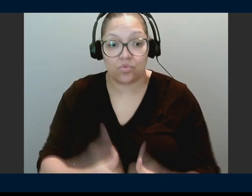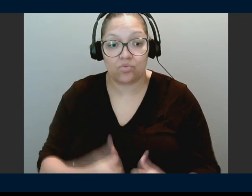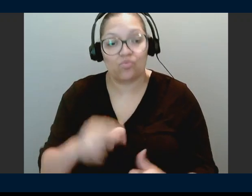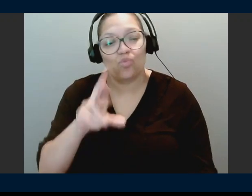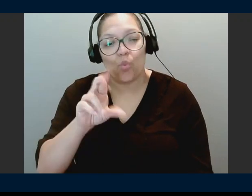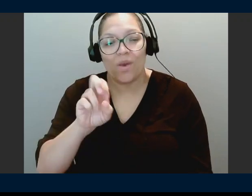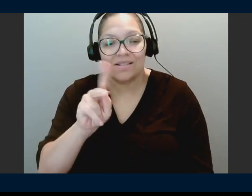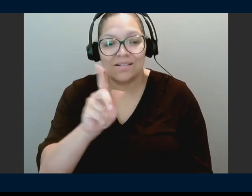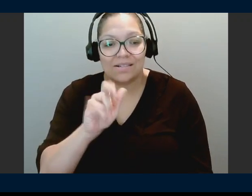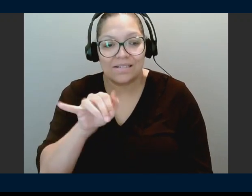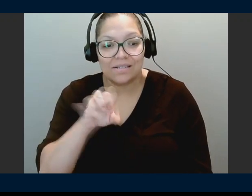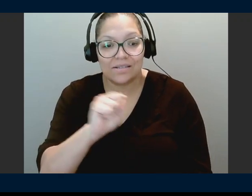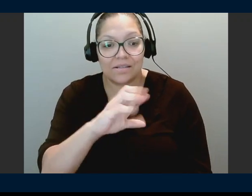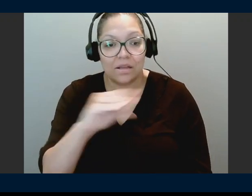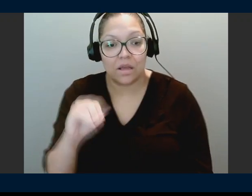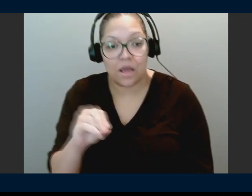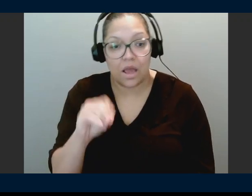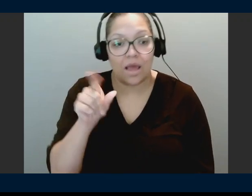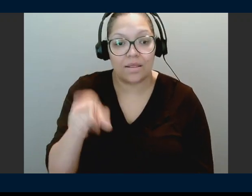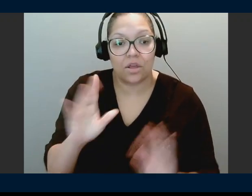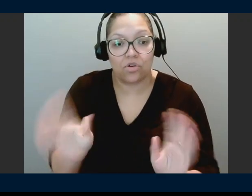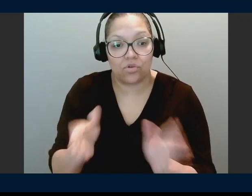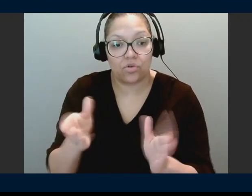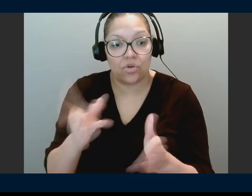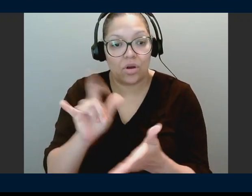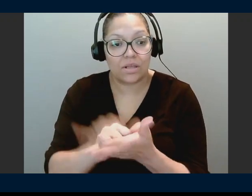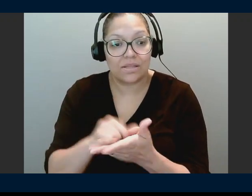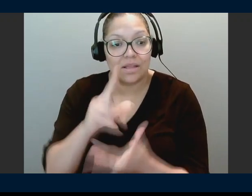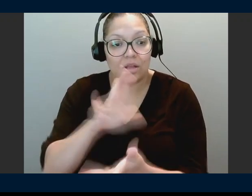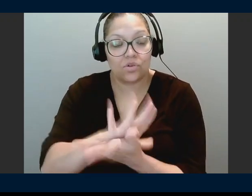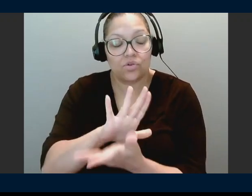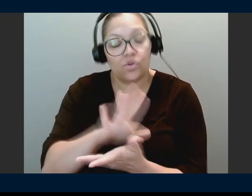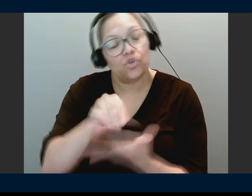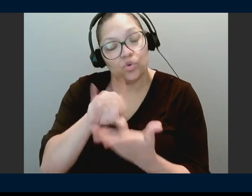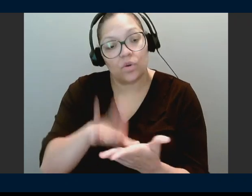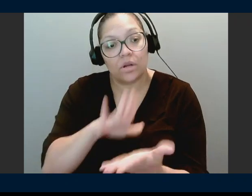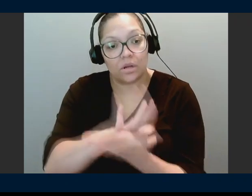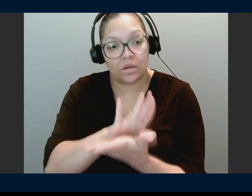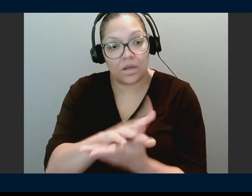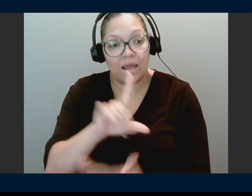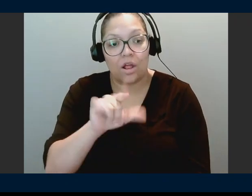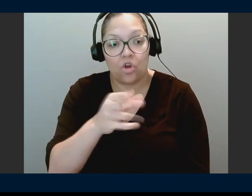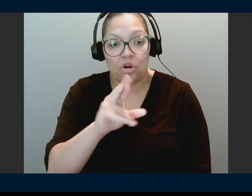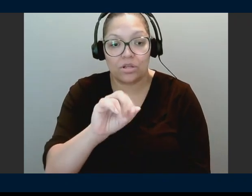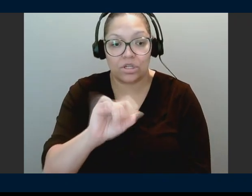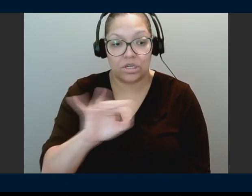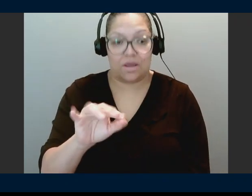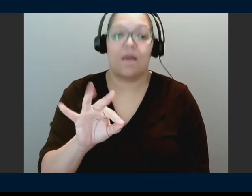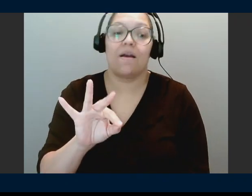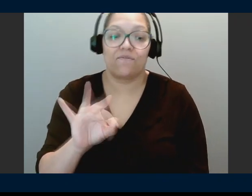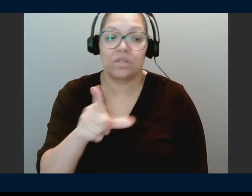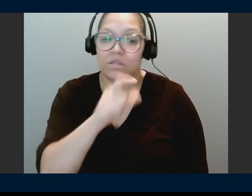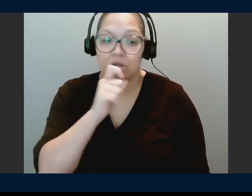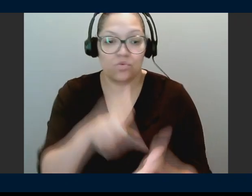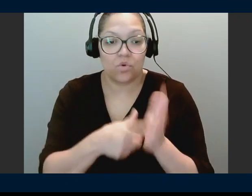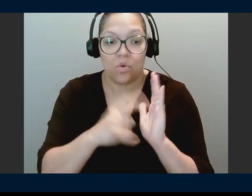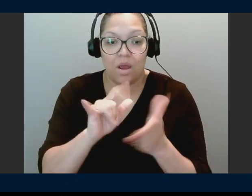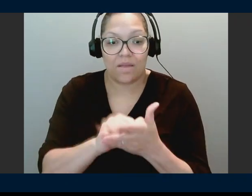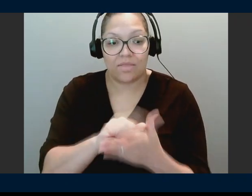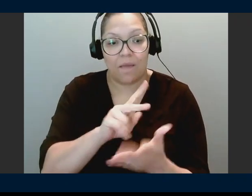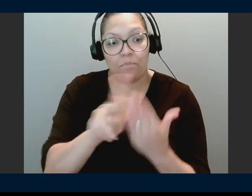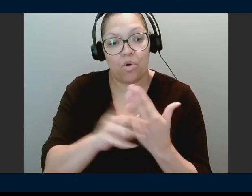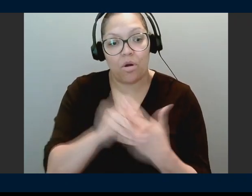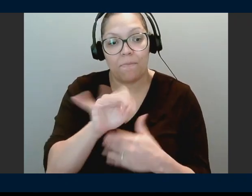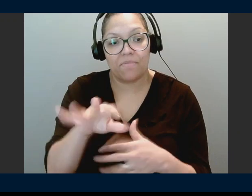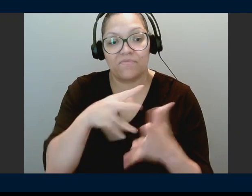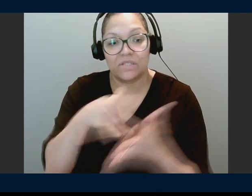The SSGF program review encourages breadth and depth in a student's academic career, and the LRGF does not require a program of study. There is an